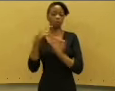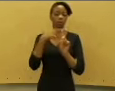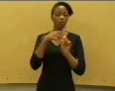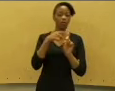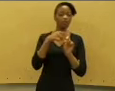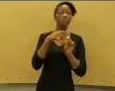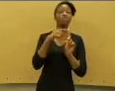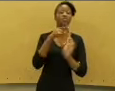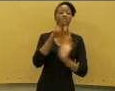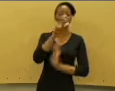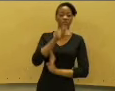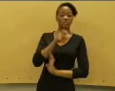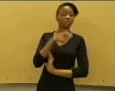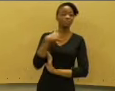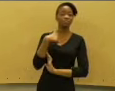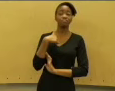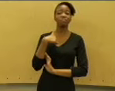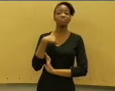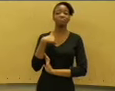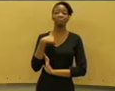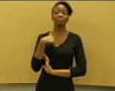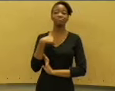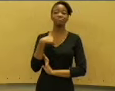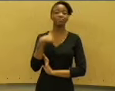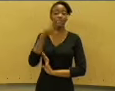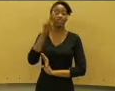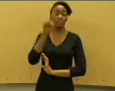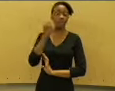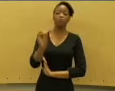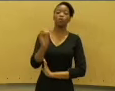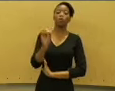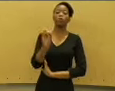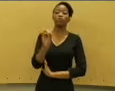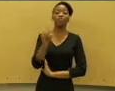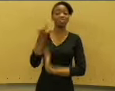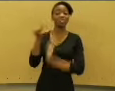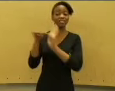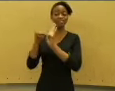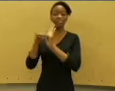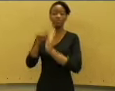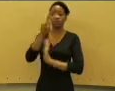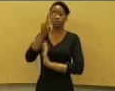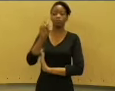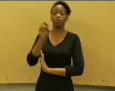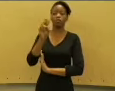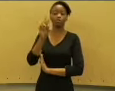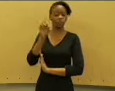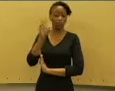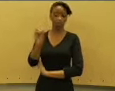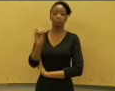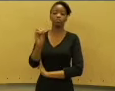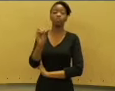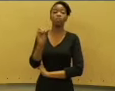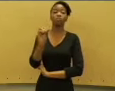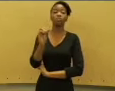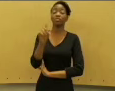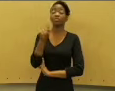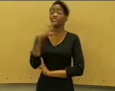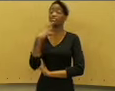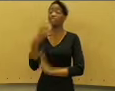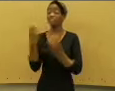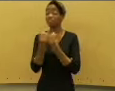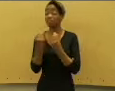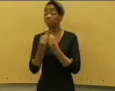twice. It's one of the things that it's my practice with online dating. If you say something and I say no, that's